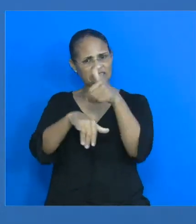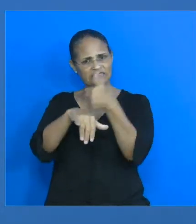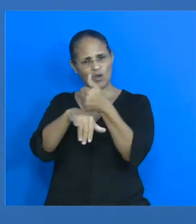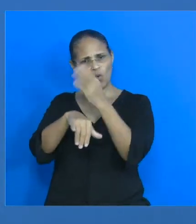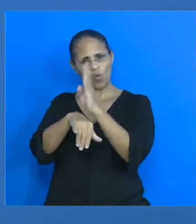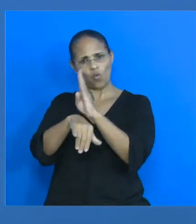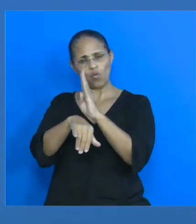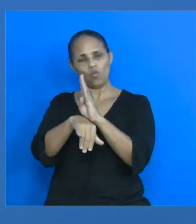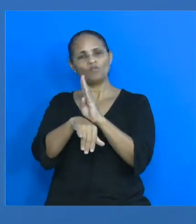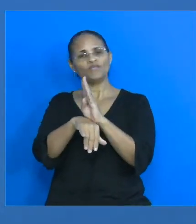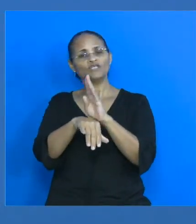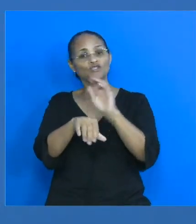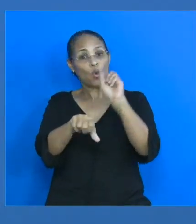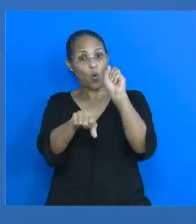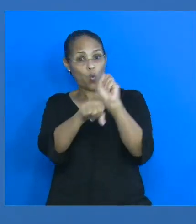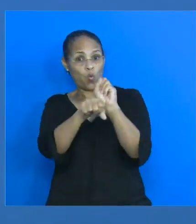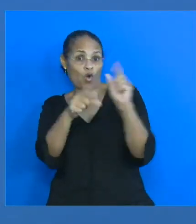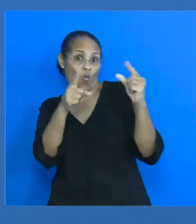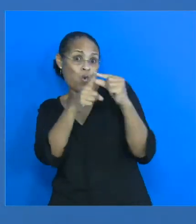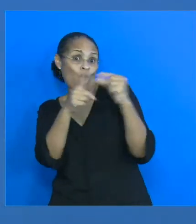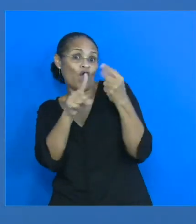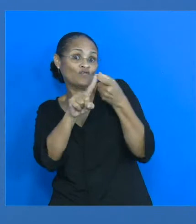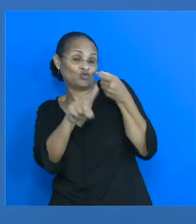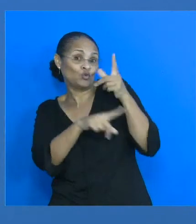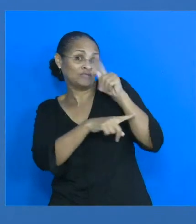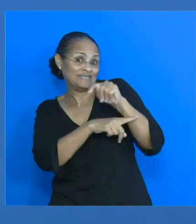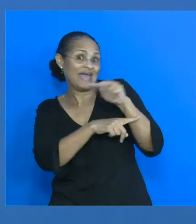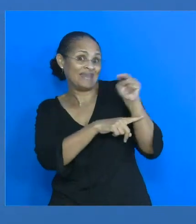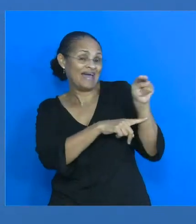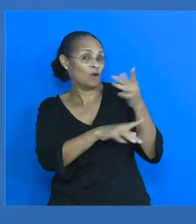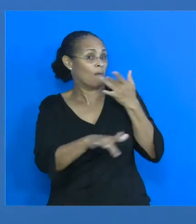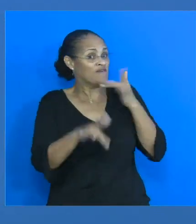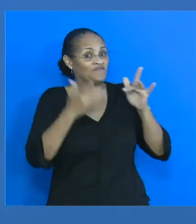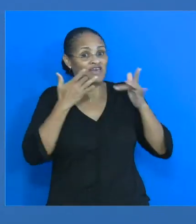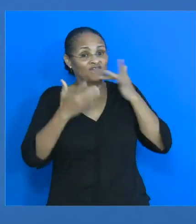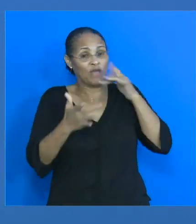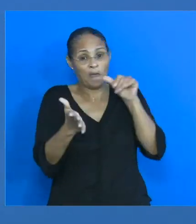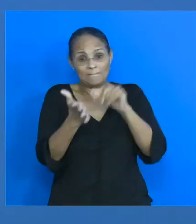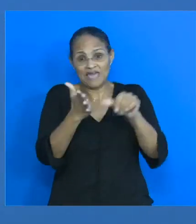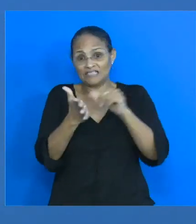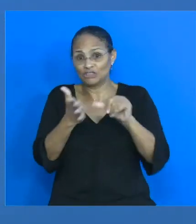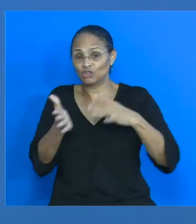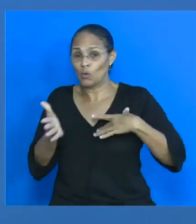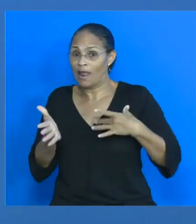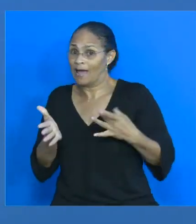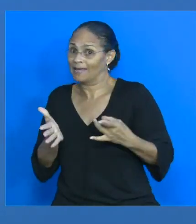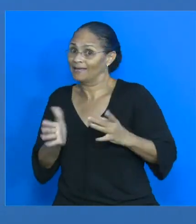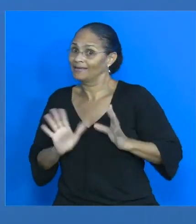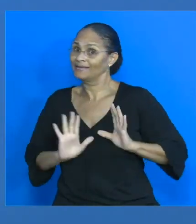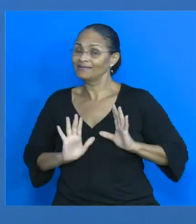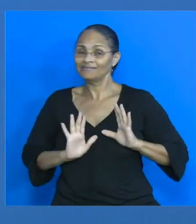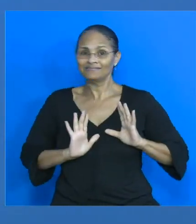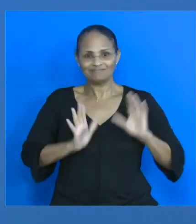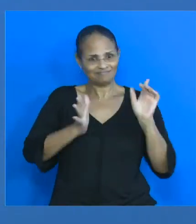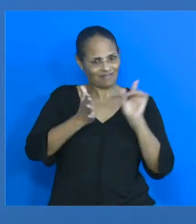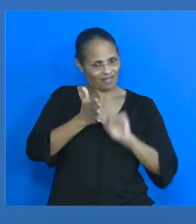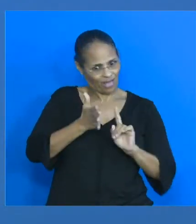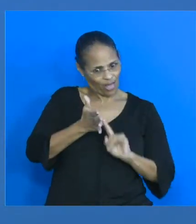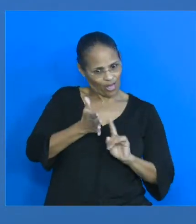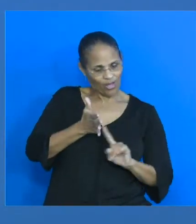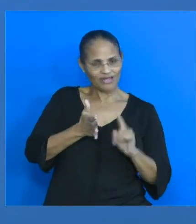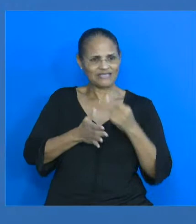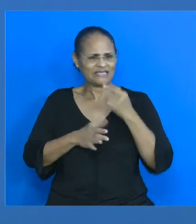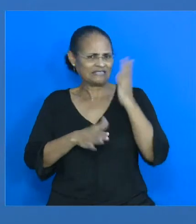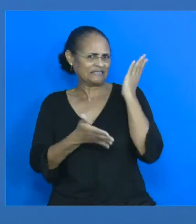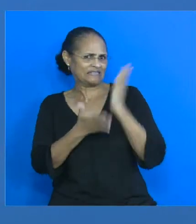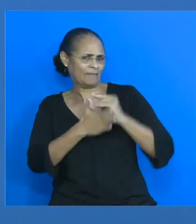coming to TNN word. from one of my favorites that you like. Stop Chatman, telling- not a chat group. Stop- Word stop- coming stop to telling